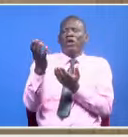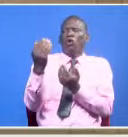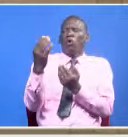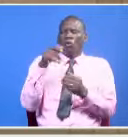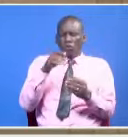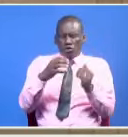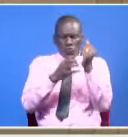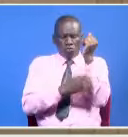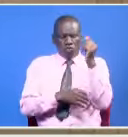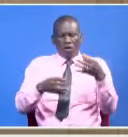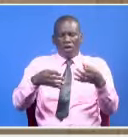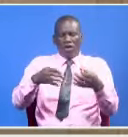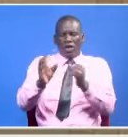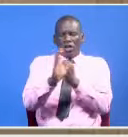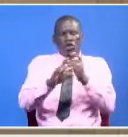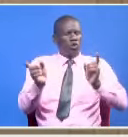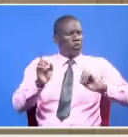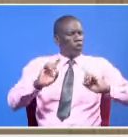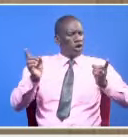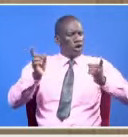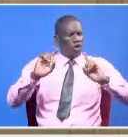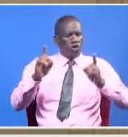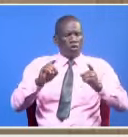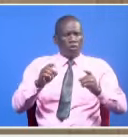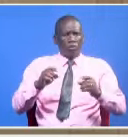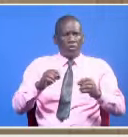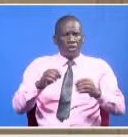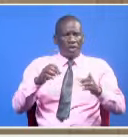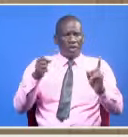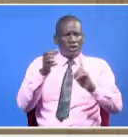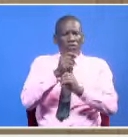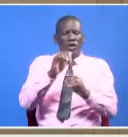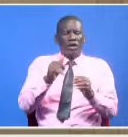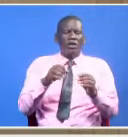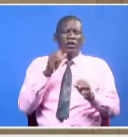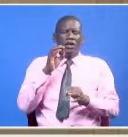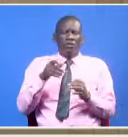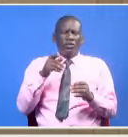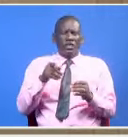if this fund is not in a country that actually knows what it means to suffer the impacts of climate change.